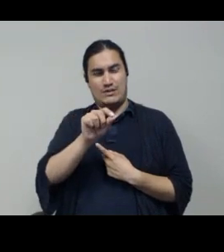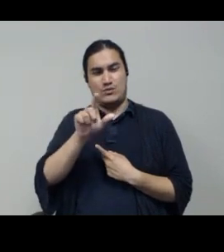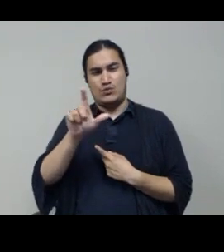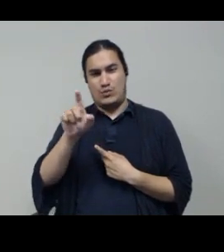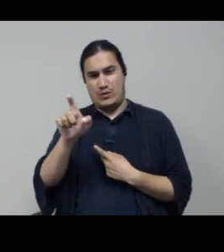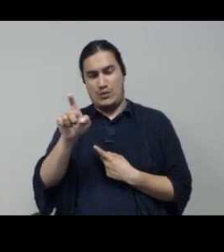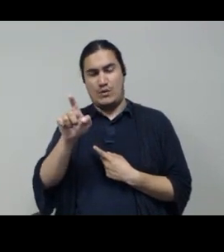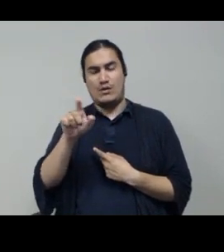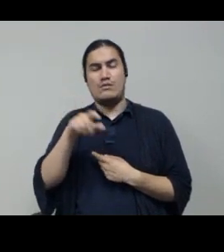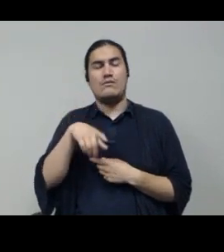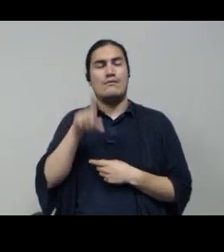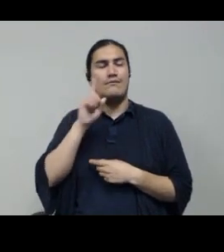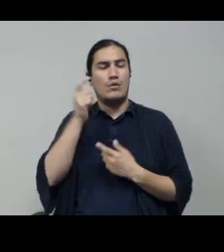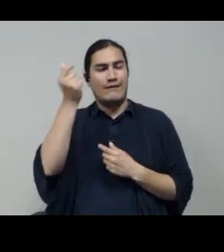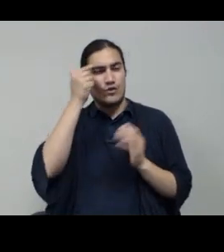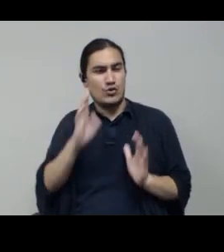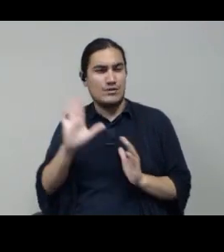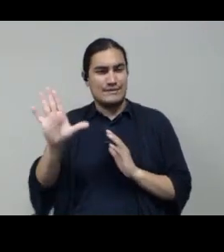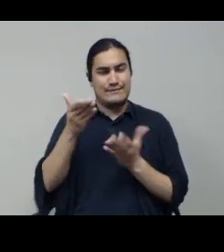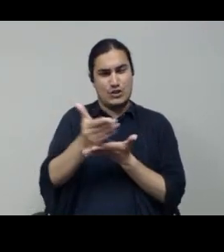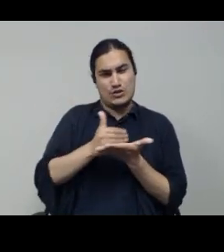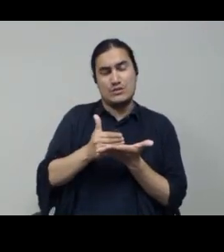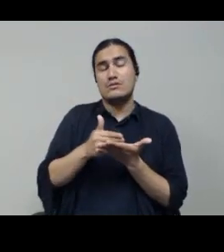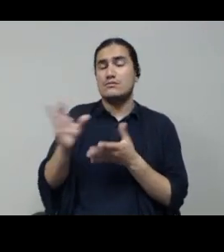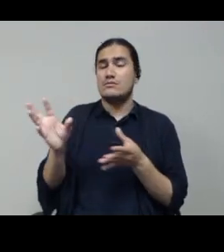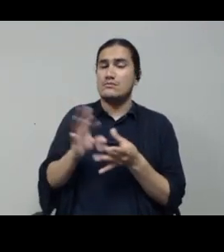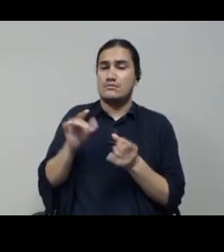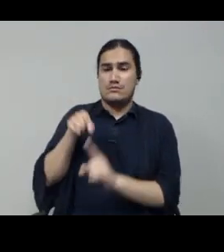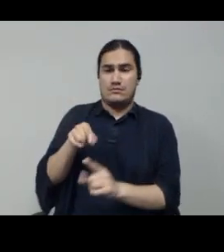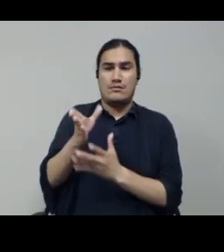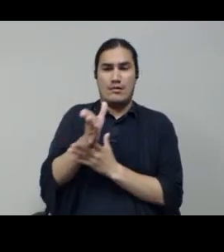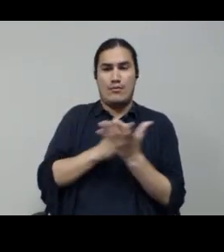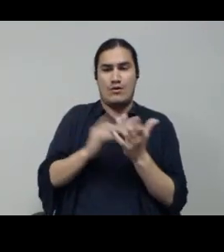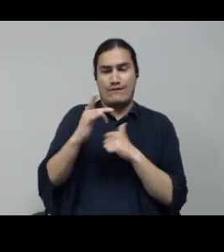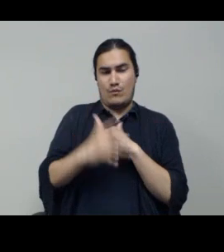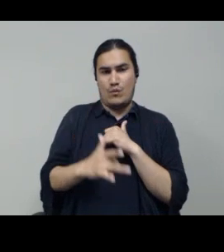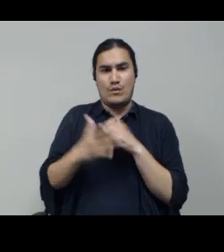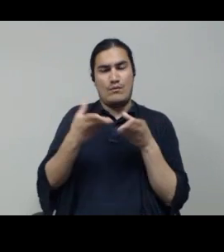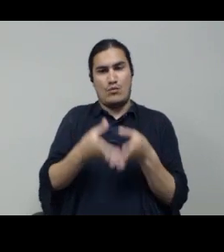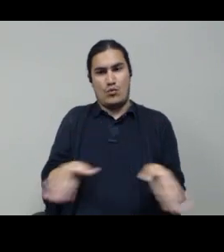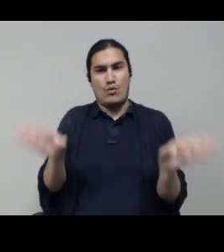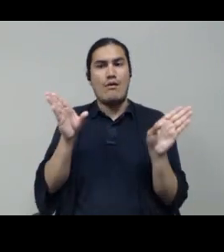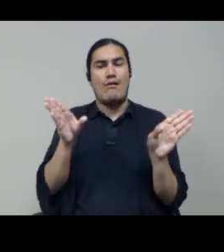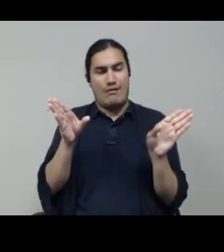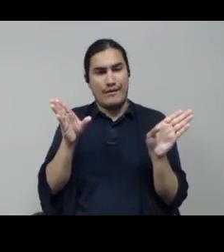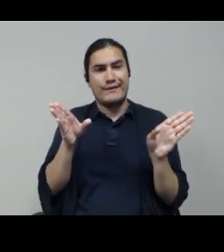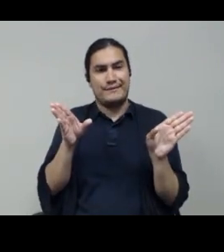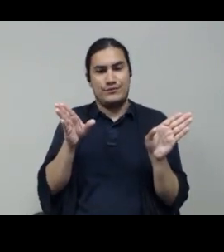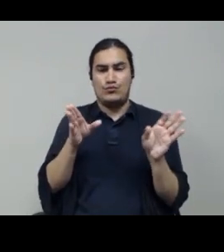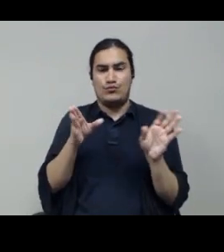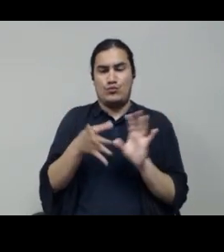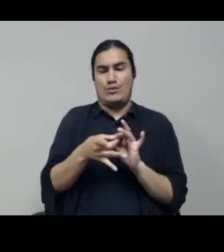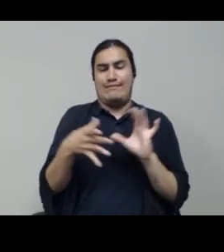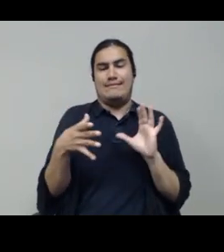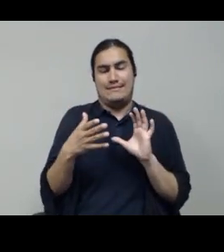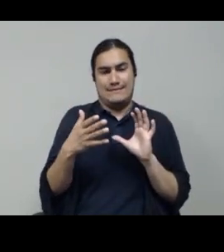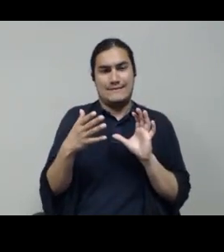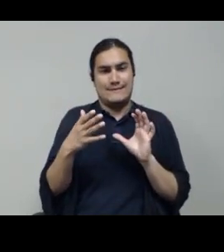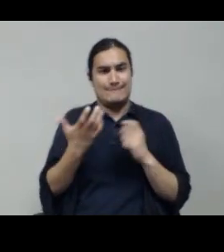budget, the May revision reflects the funding proposed as part of the early broad-based relief package that was released in